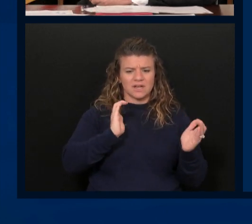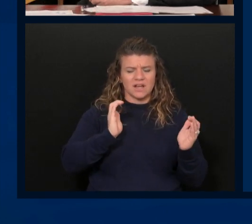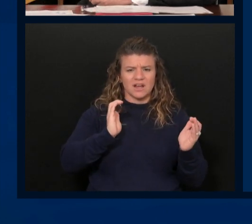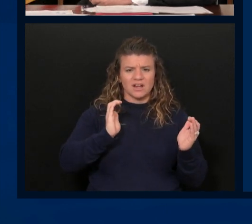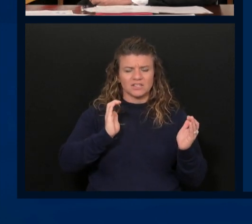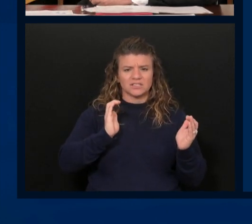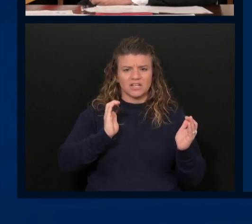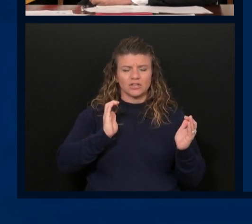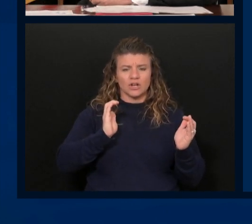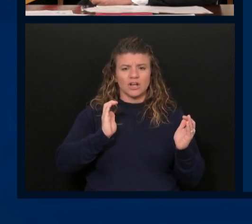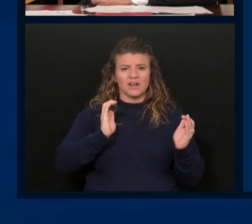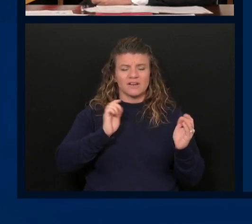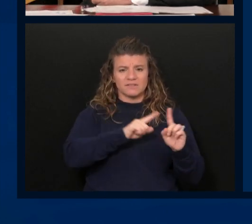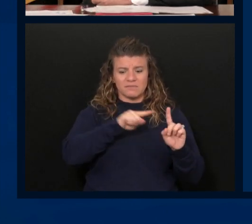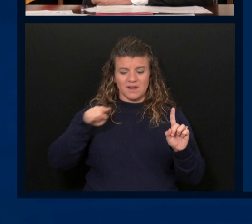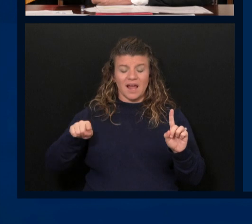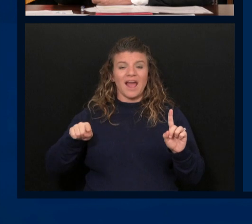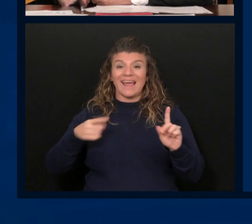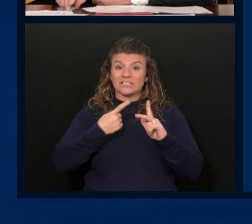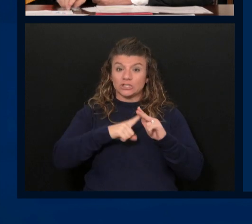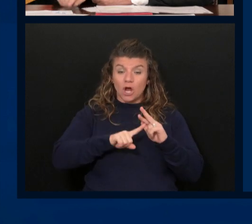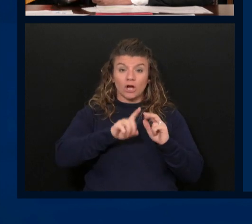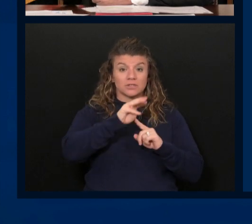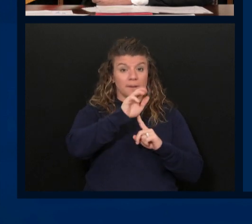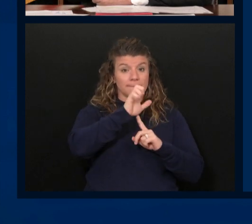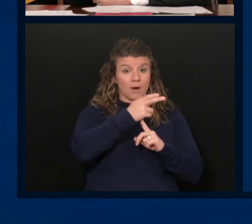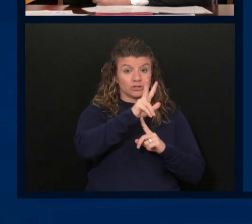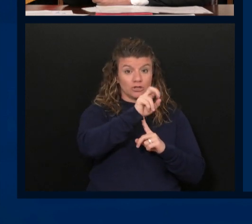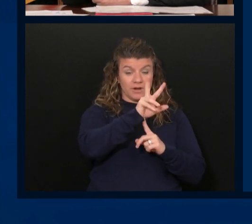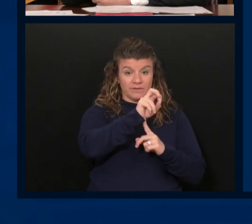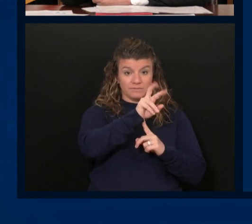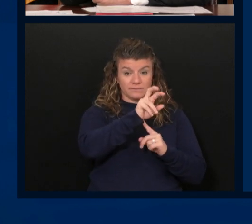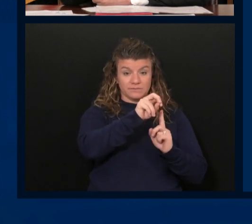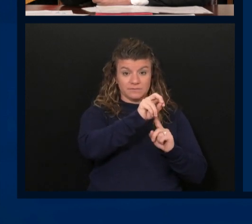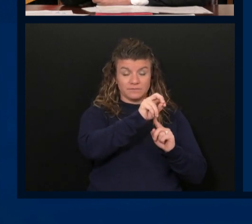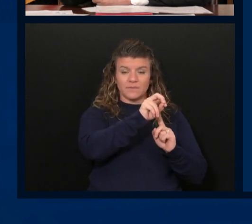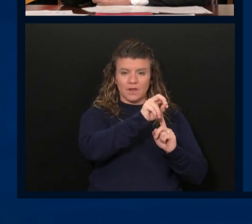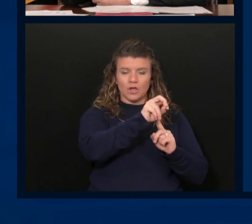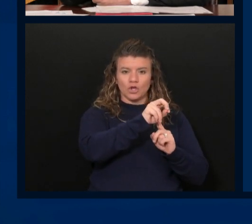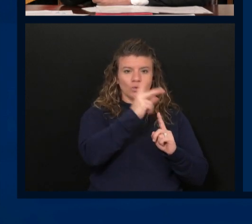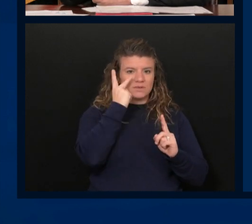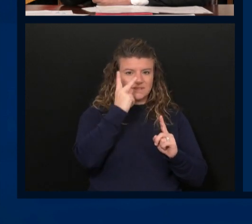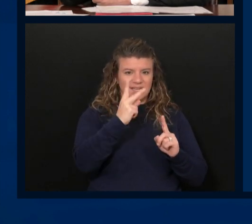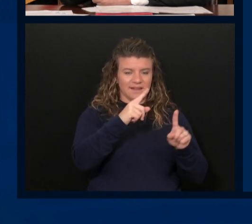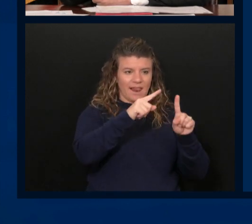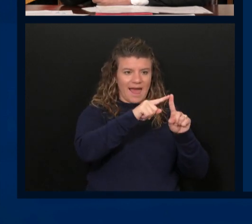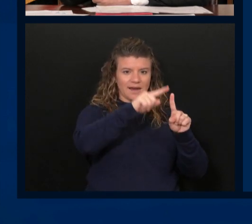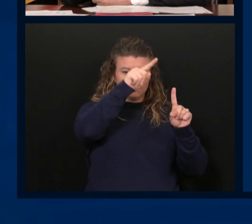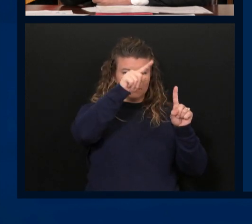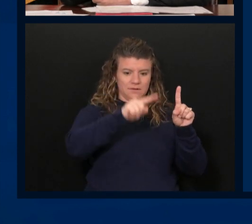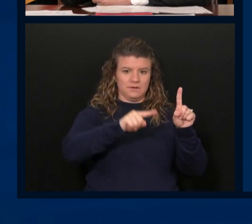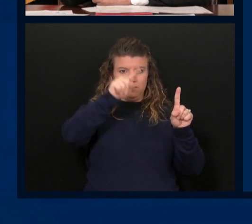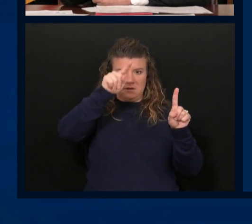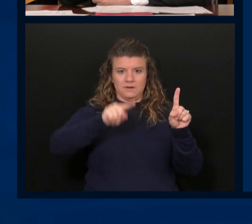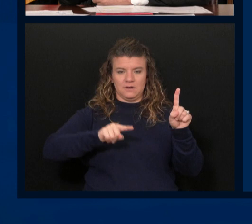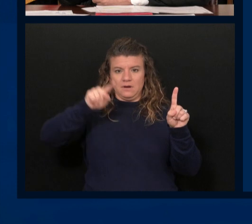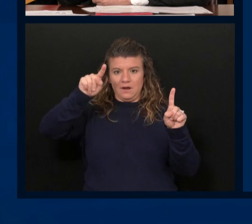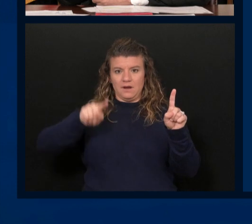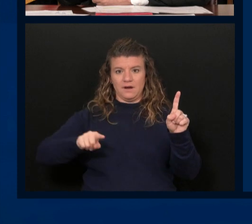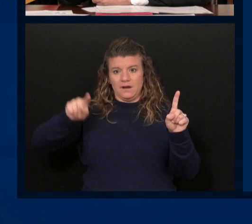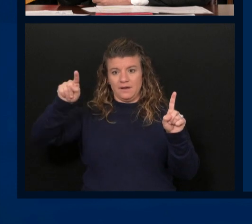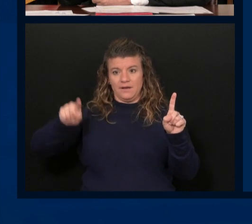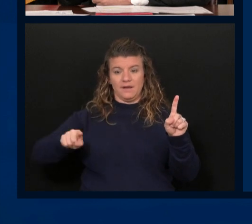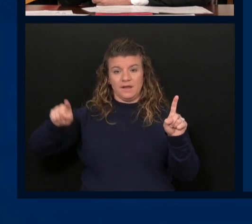the 30th. Yes, it is. It's March the 30th. And you'll follow that trend line. Now, what we